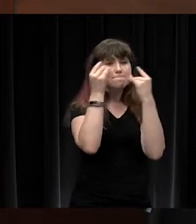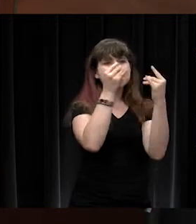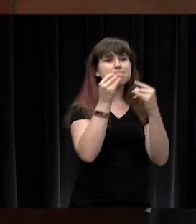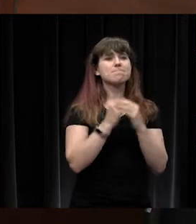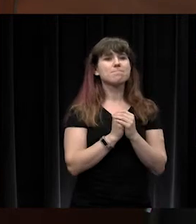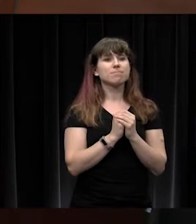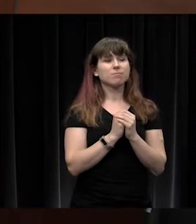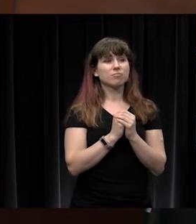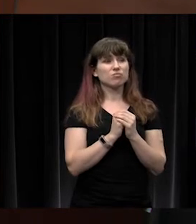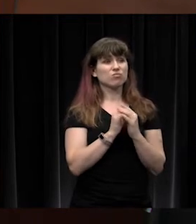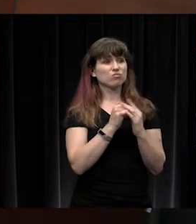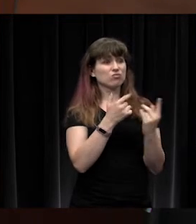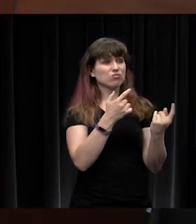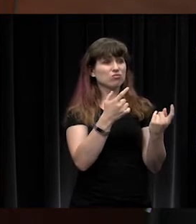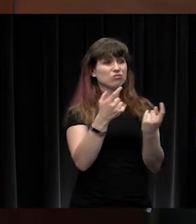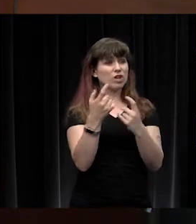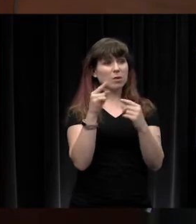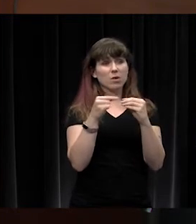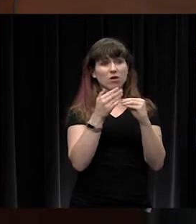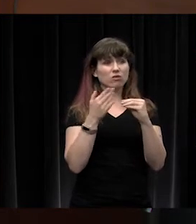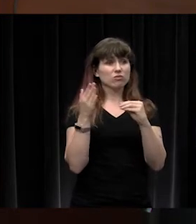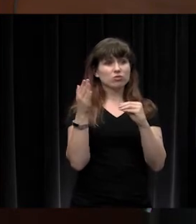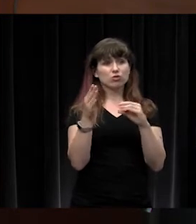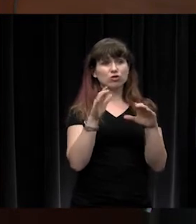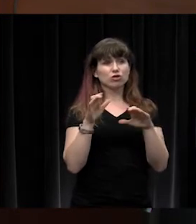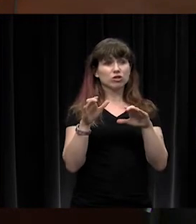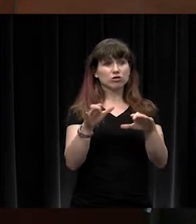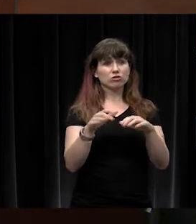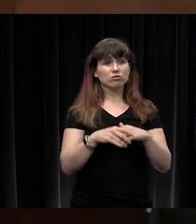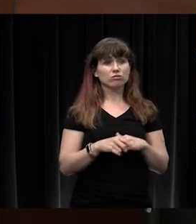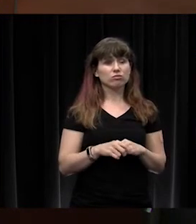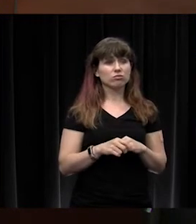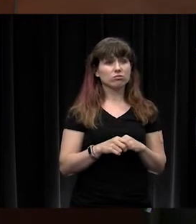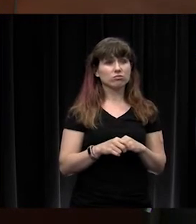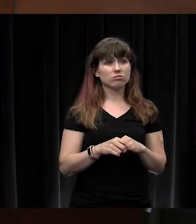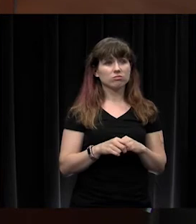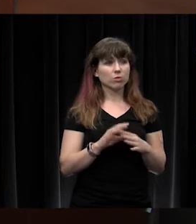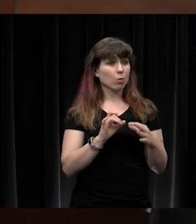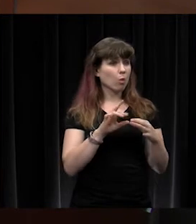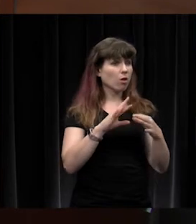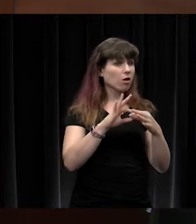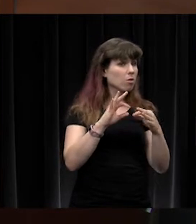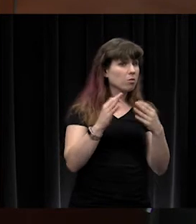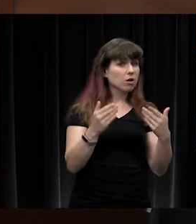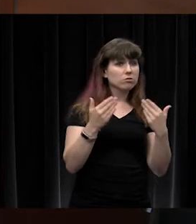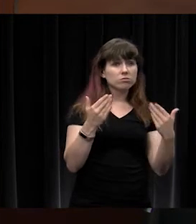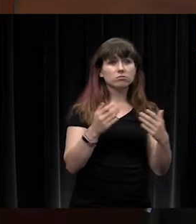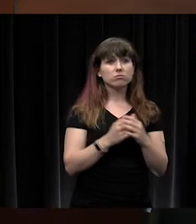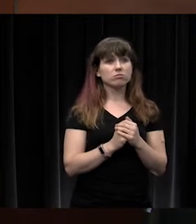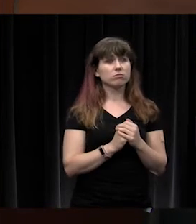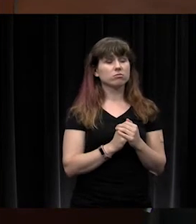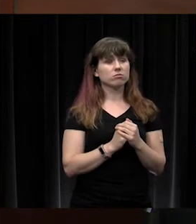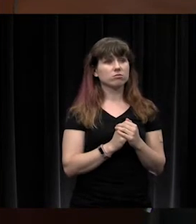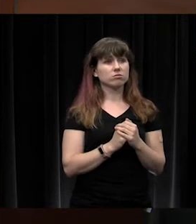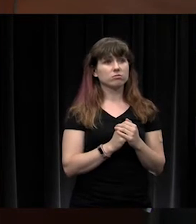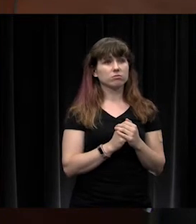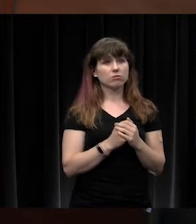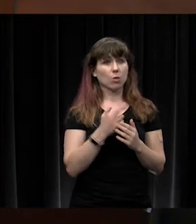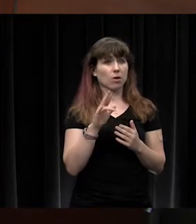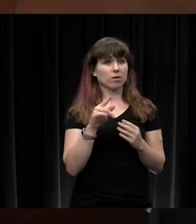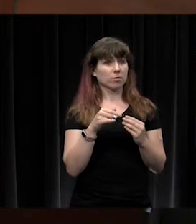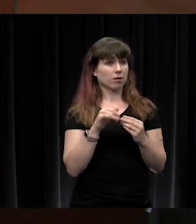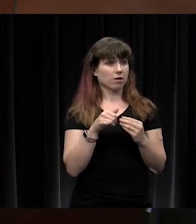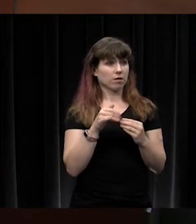Any other questions about any of the other future action items? Or any comments that you want to make about even that future action item?